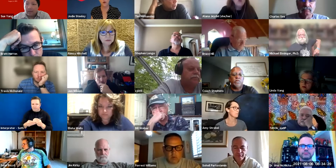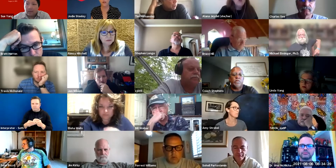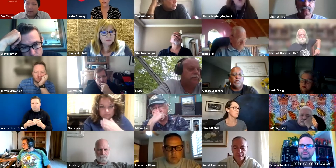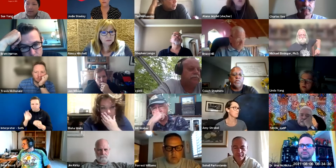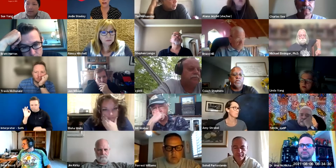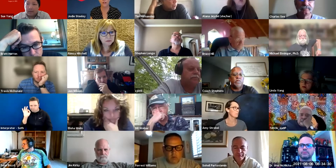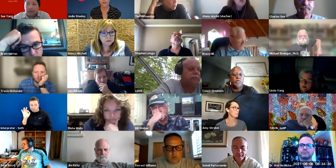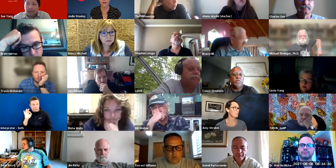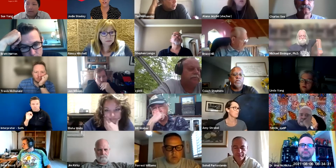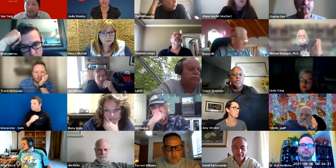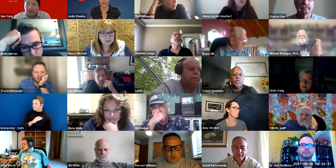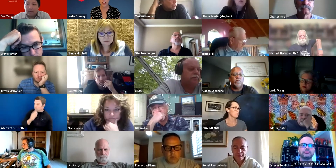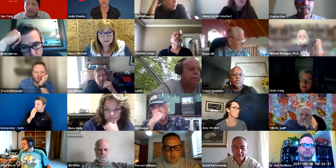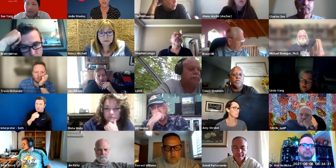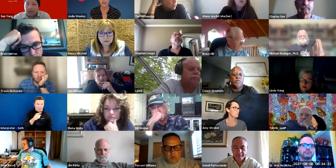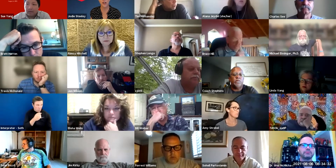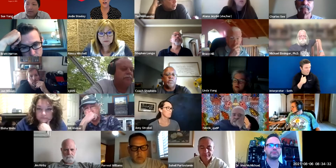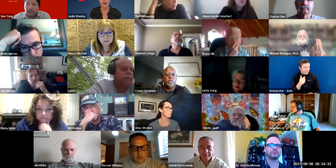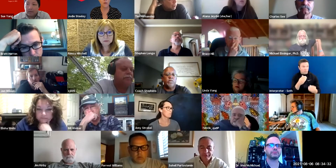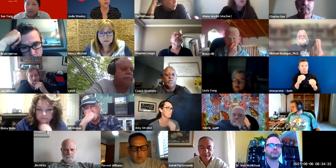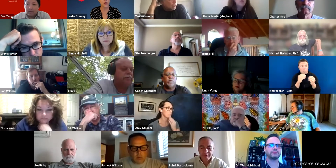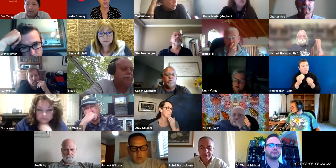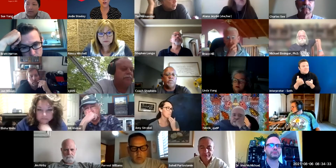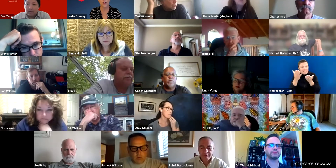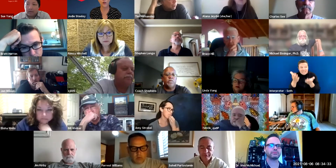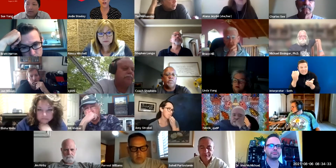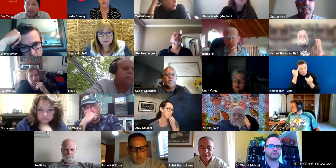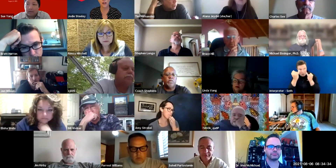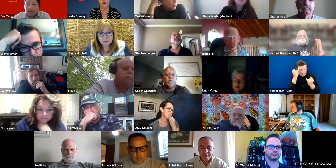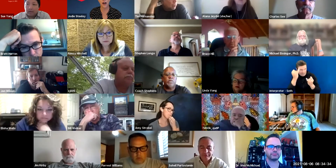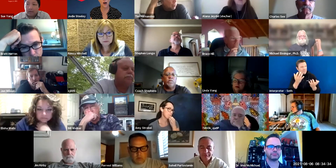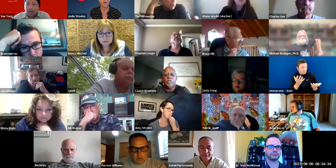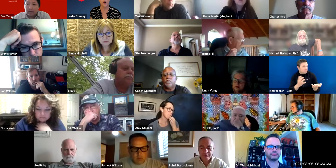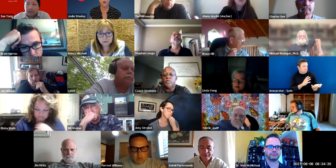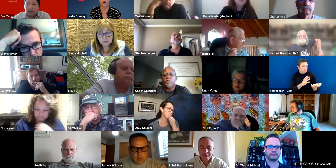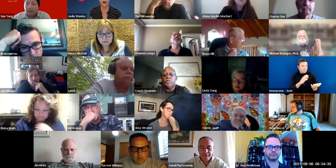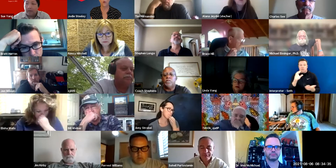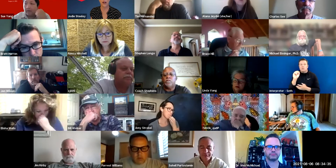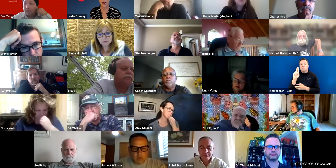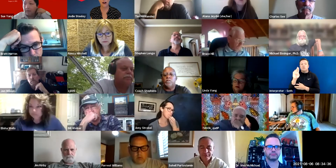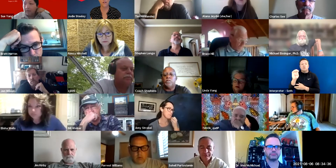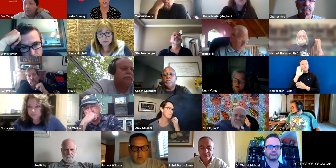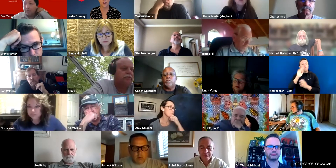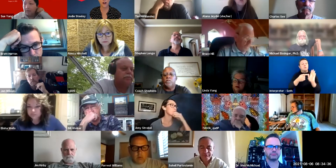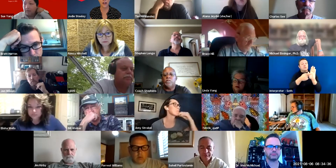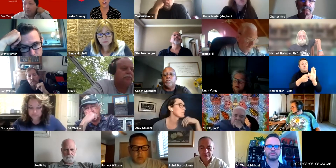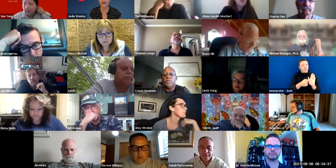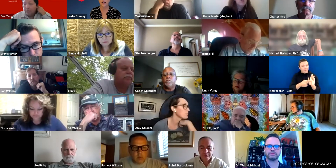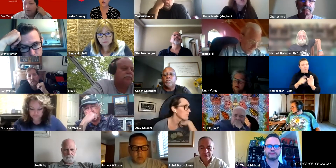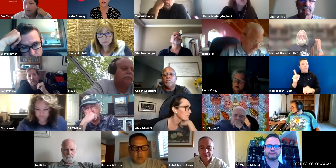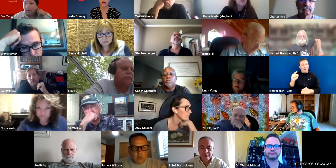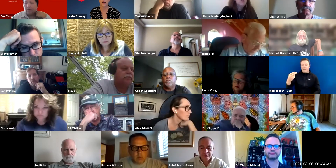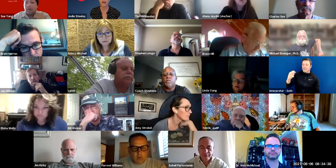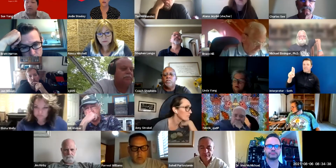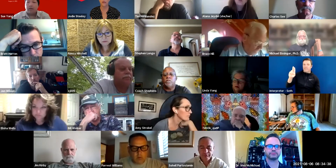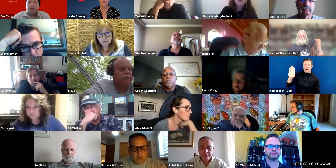some more feedback, if you have suggestions, Sue can show you in the hub where we have an area that